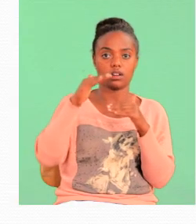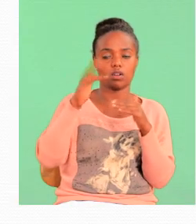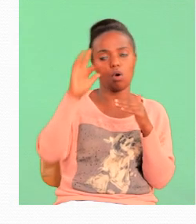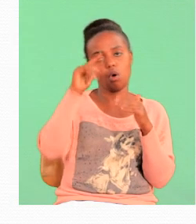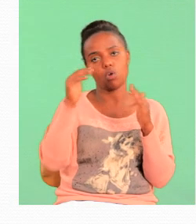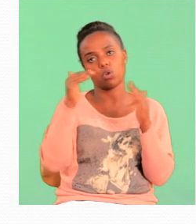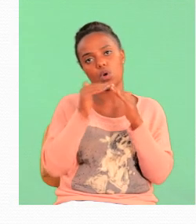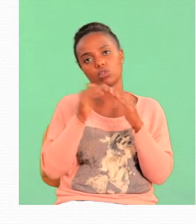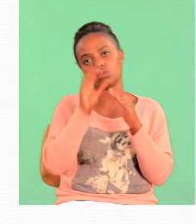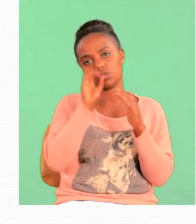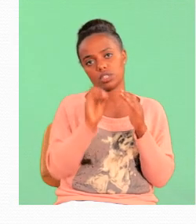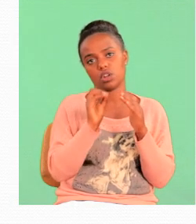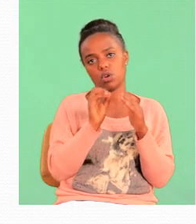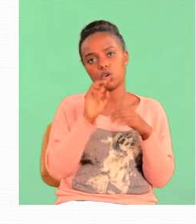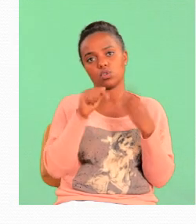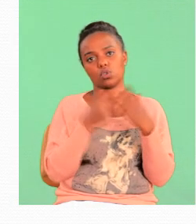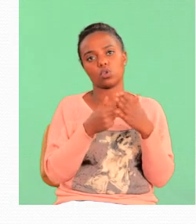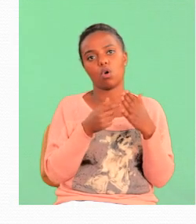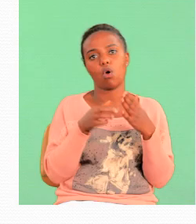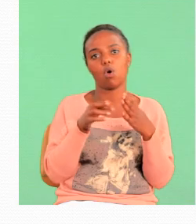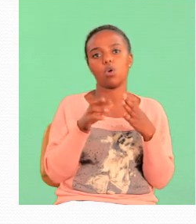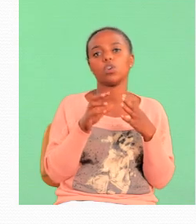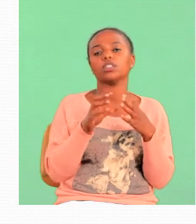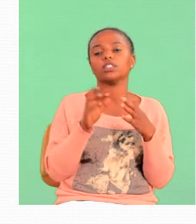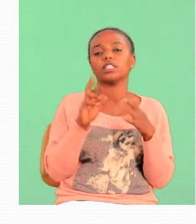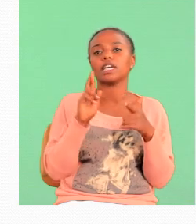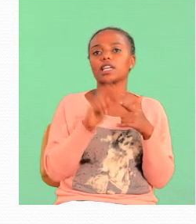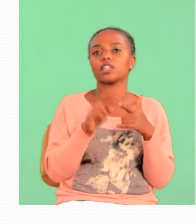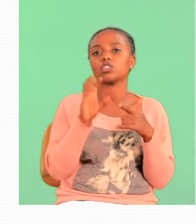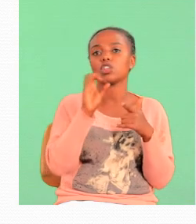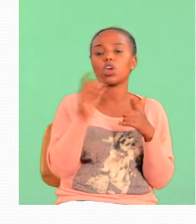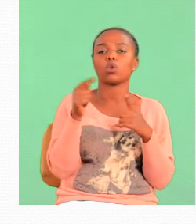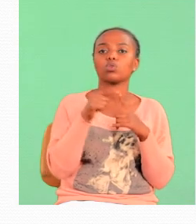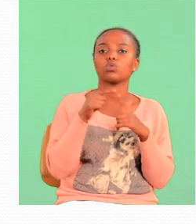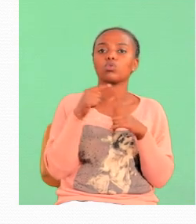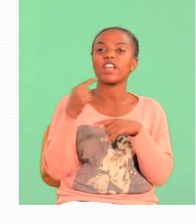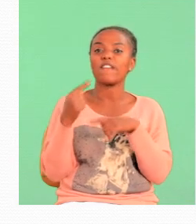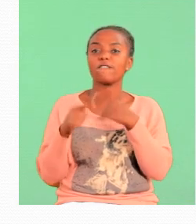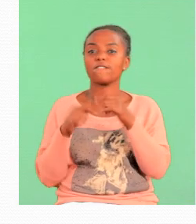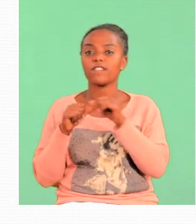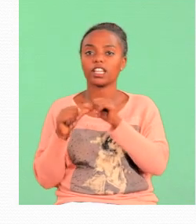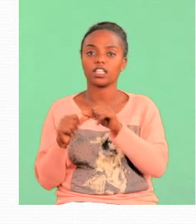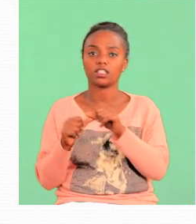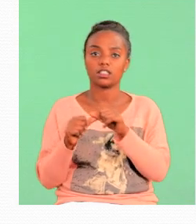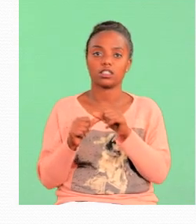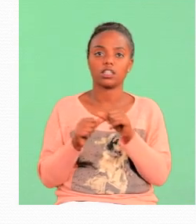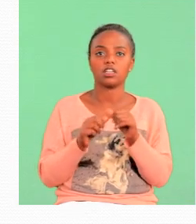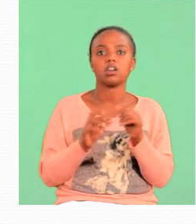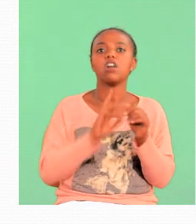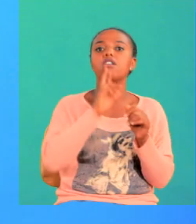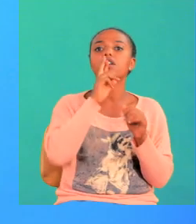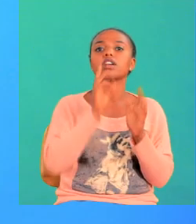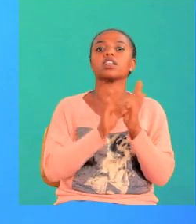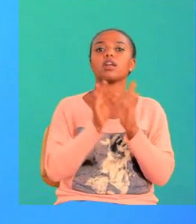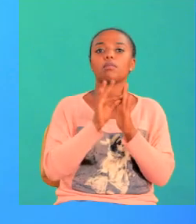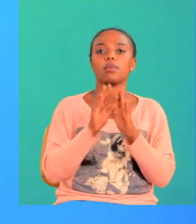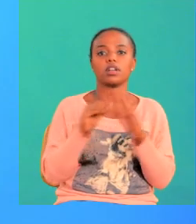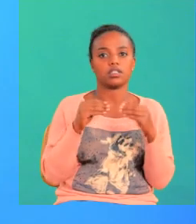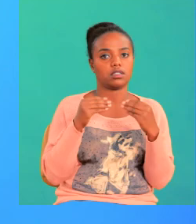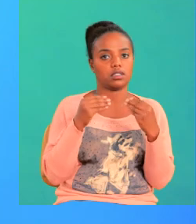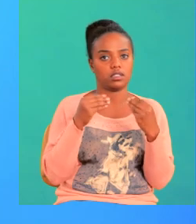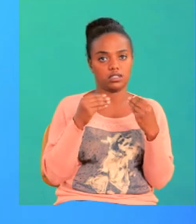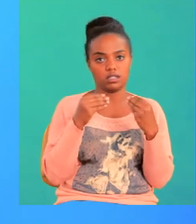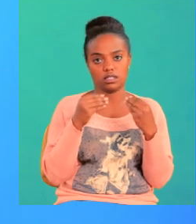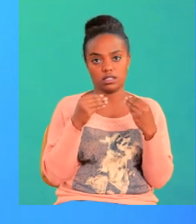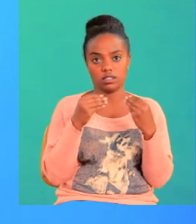or equal to 0. So its range is from 0 to infinity. This node gives you real number. So because